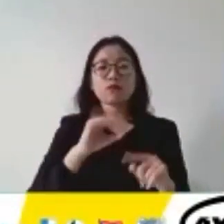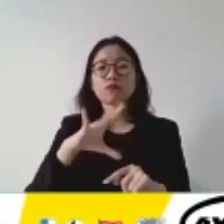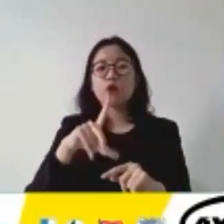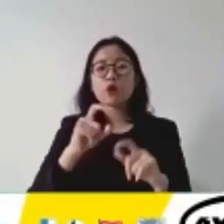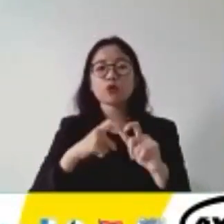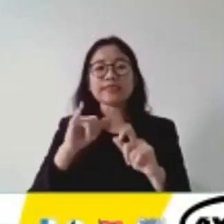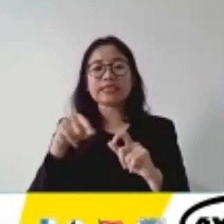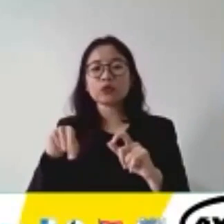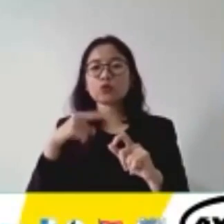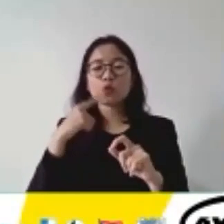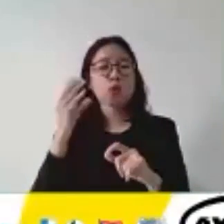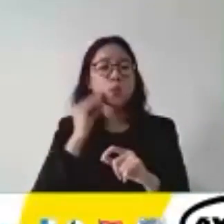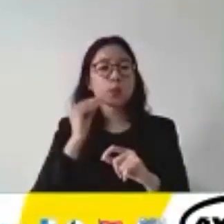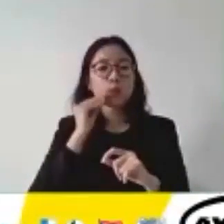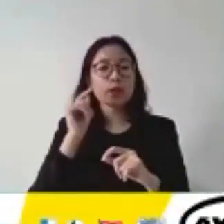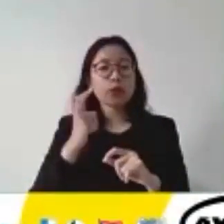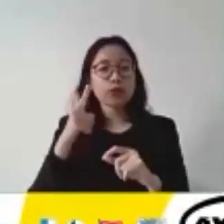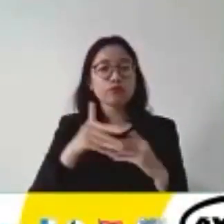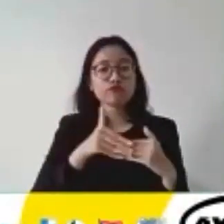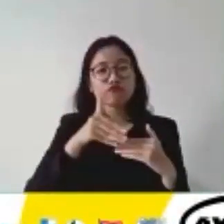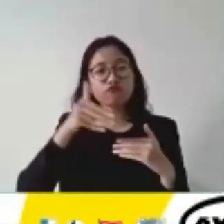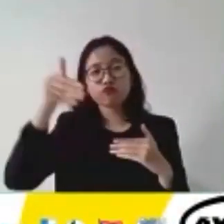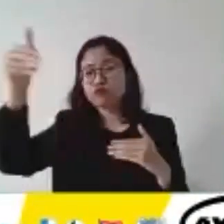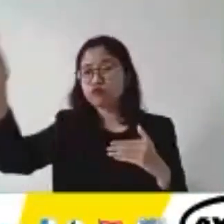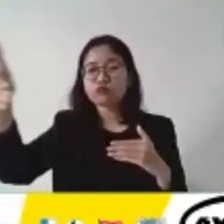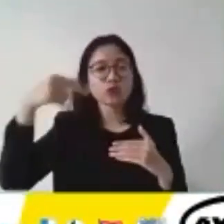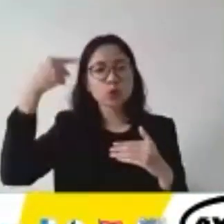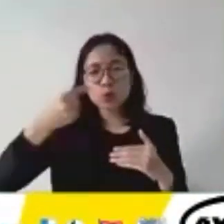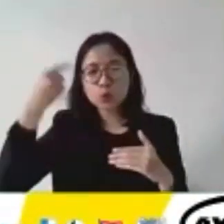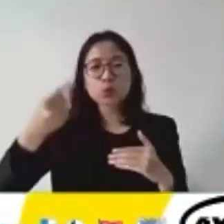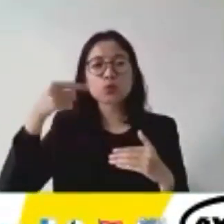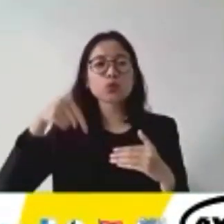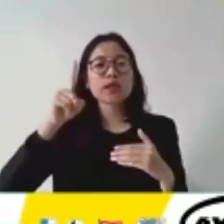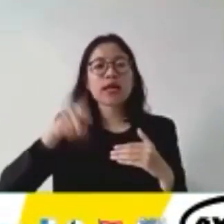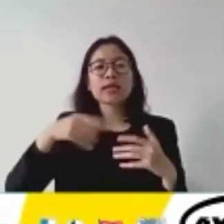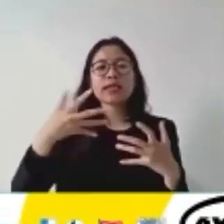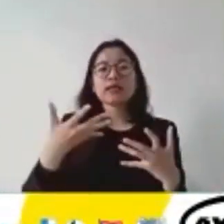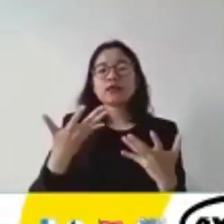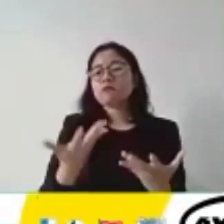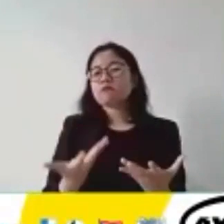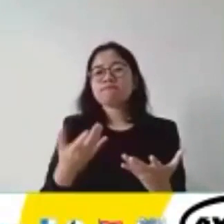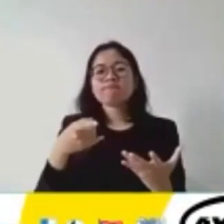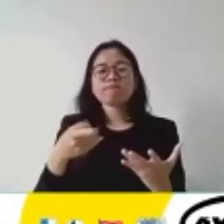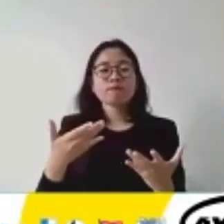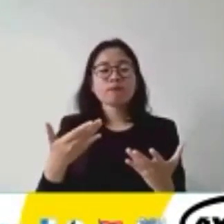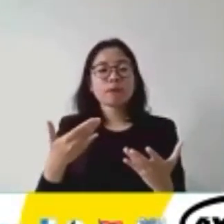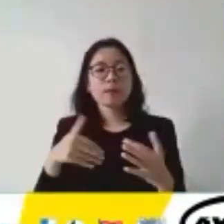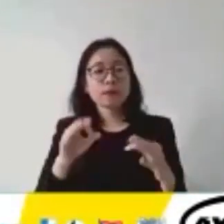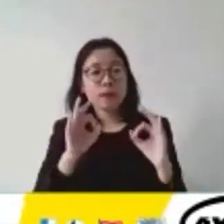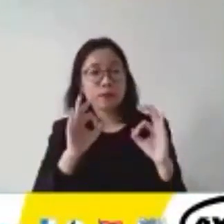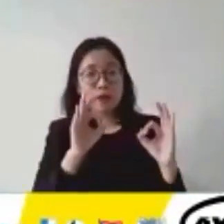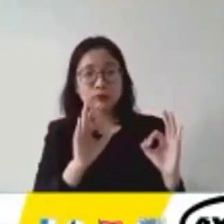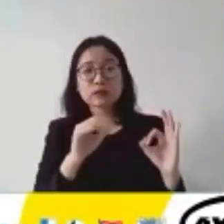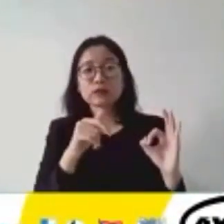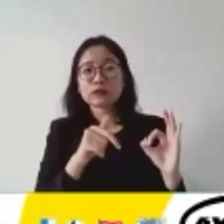air pollution exposure around the time of pregnancy can lead to low birth weight, and